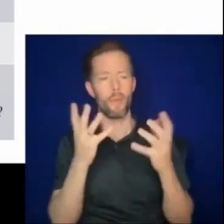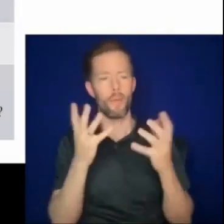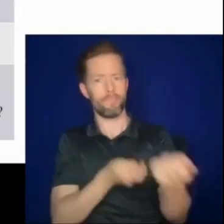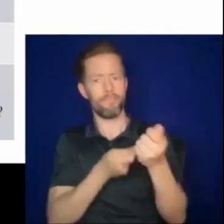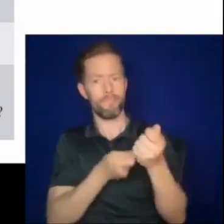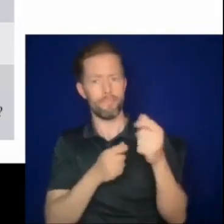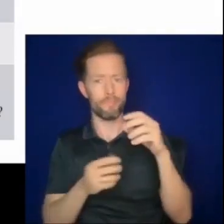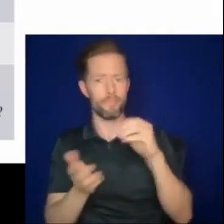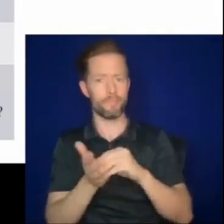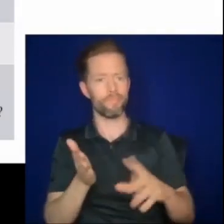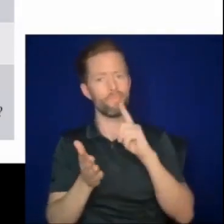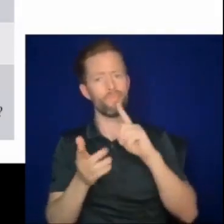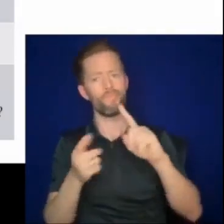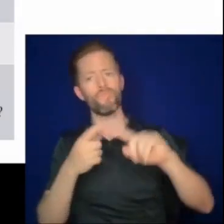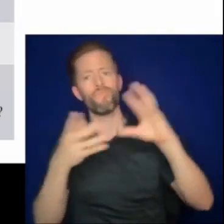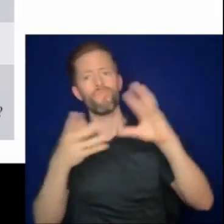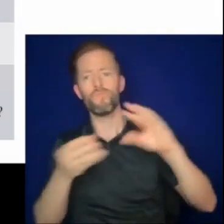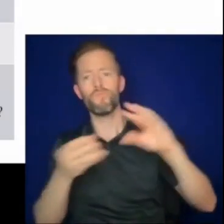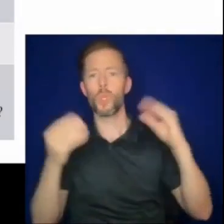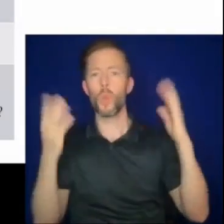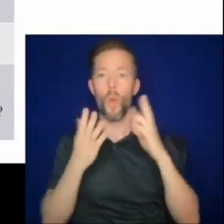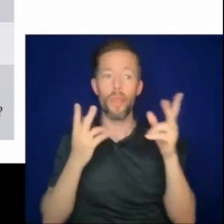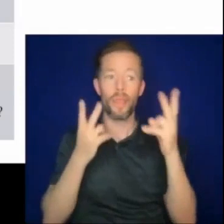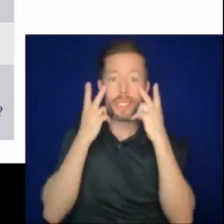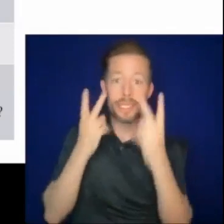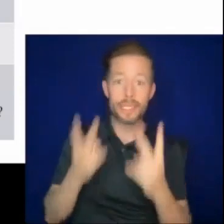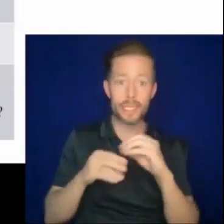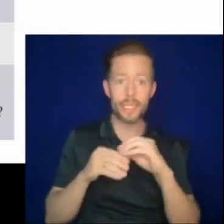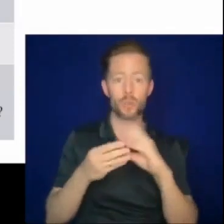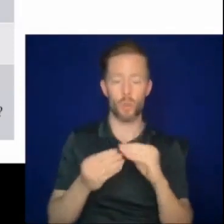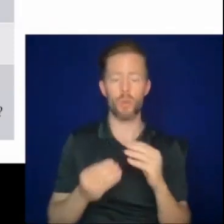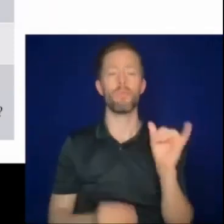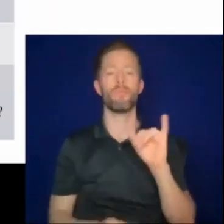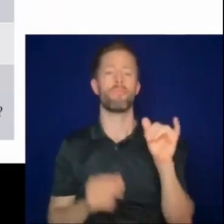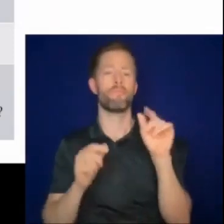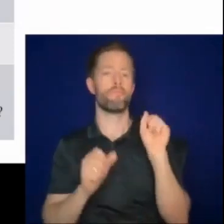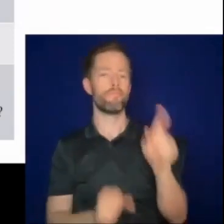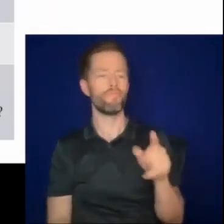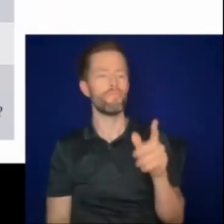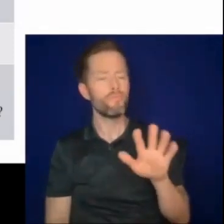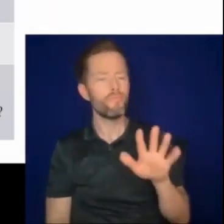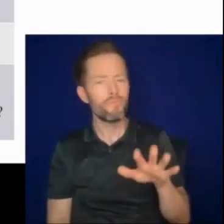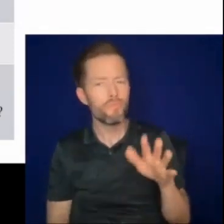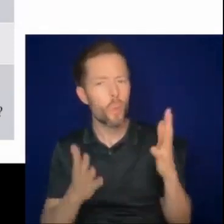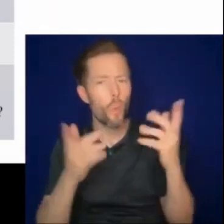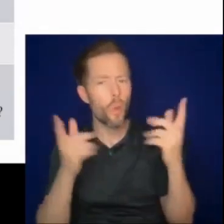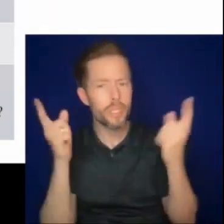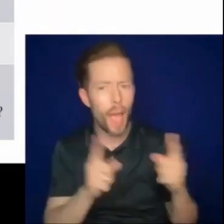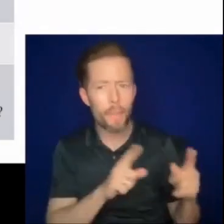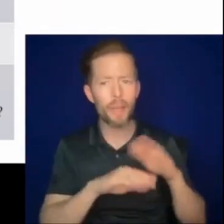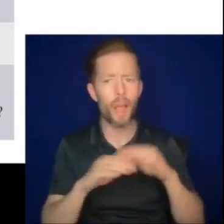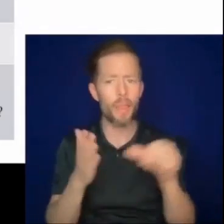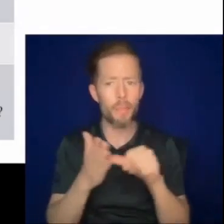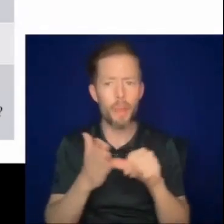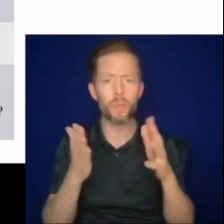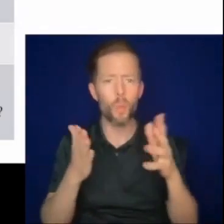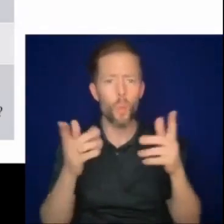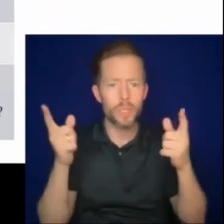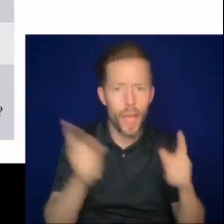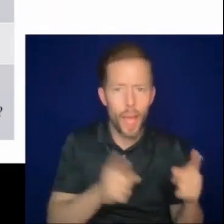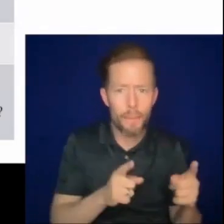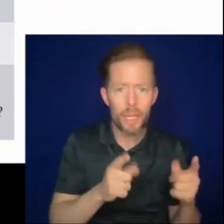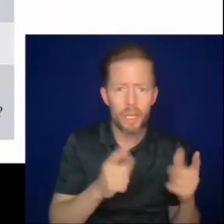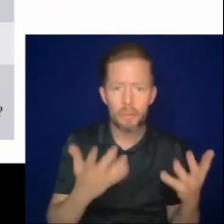more open-ended to try to get the student to talk a little bit more about what they're seeing within the story. So asking this child to explain what's happening on the